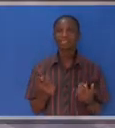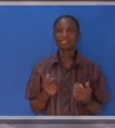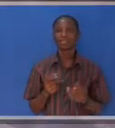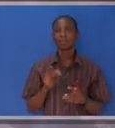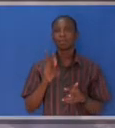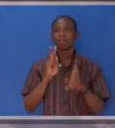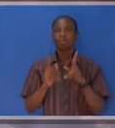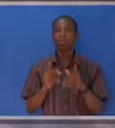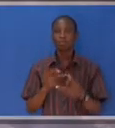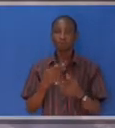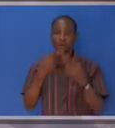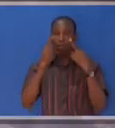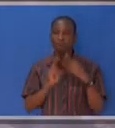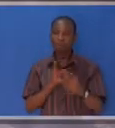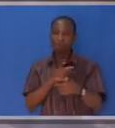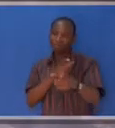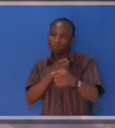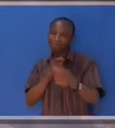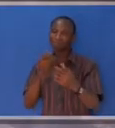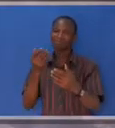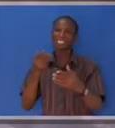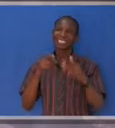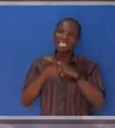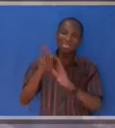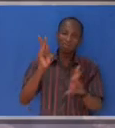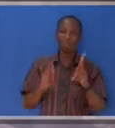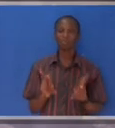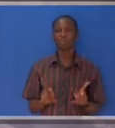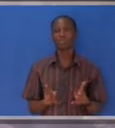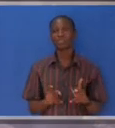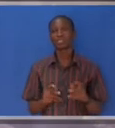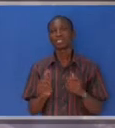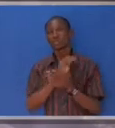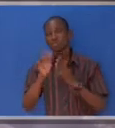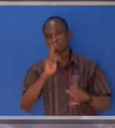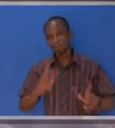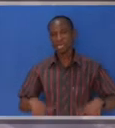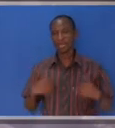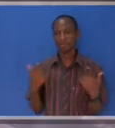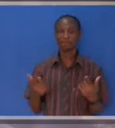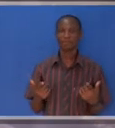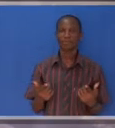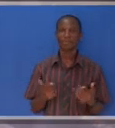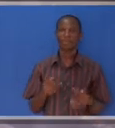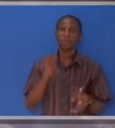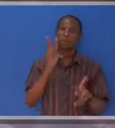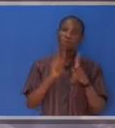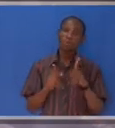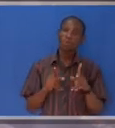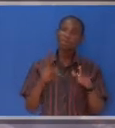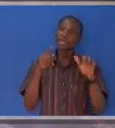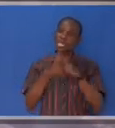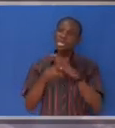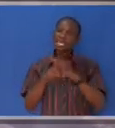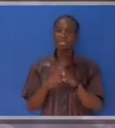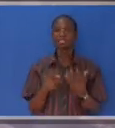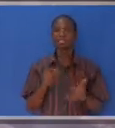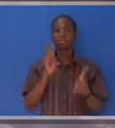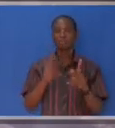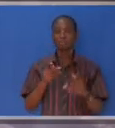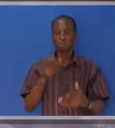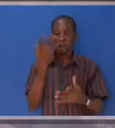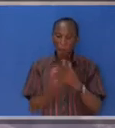fa atuo ne asekan kɔbɔ korɔ no ku nipa pira nipa wɔn a ɔmo di ewu wɔn a ɔmo yi mma